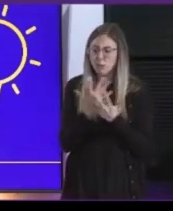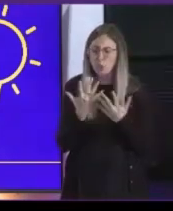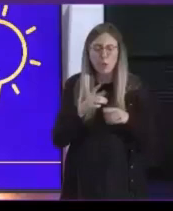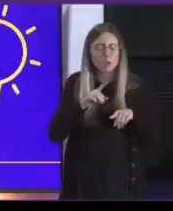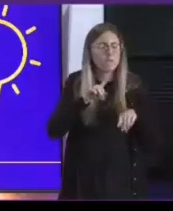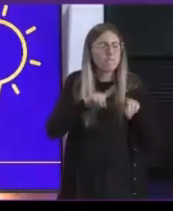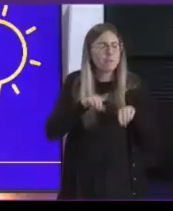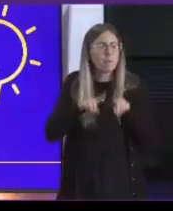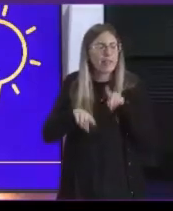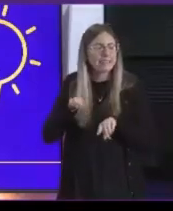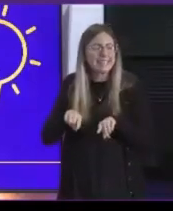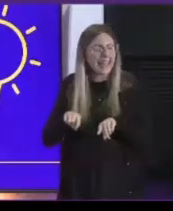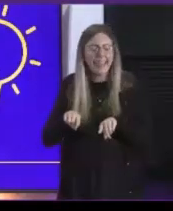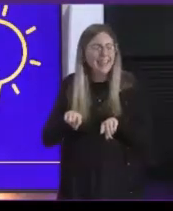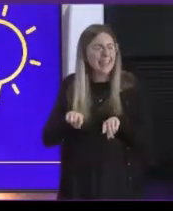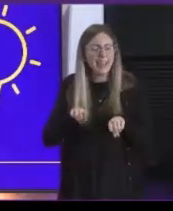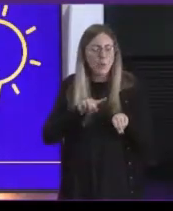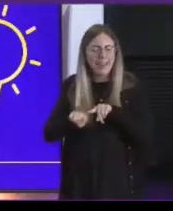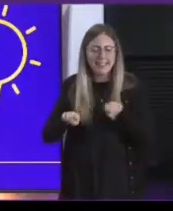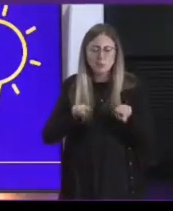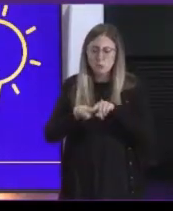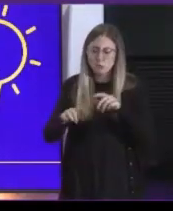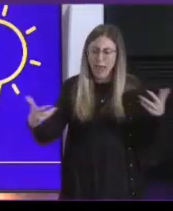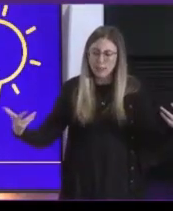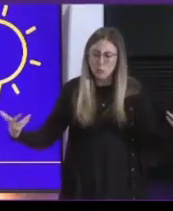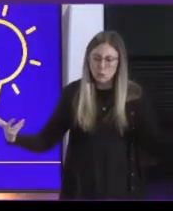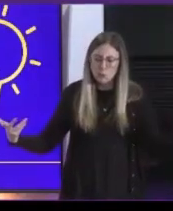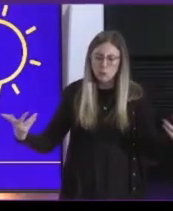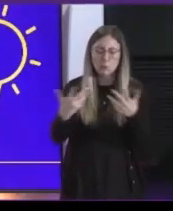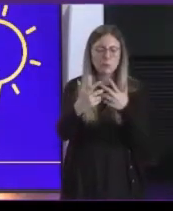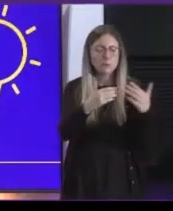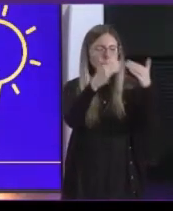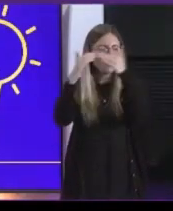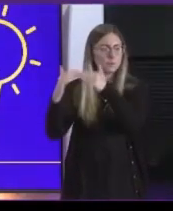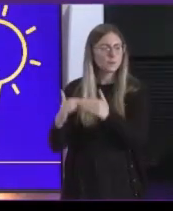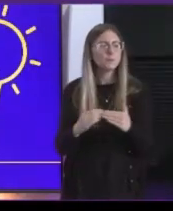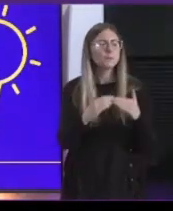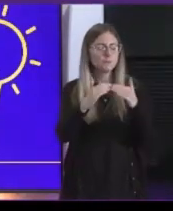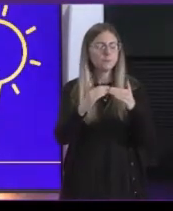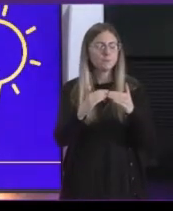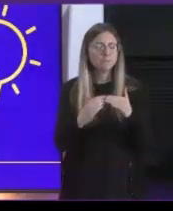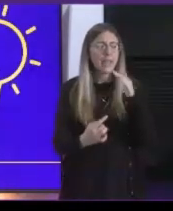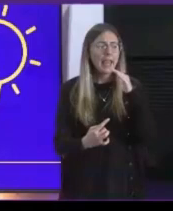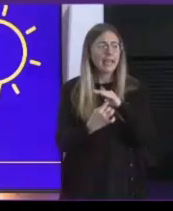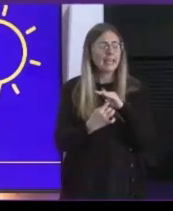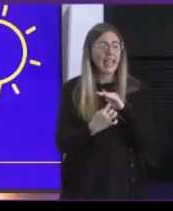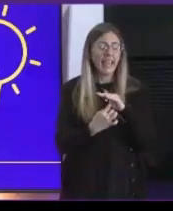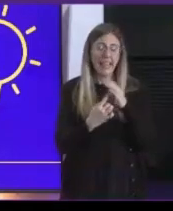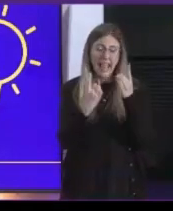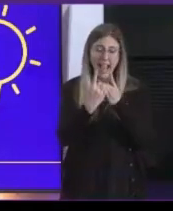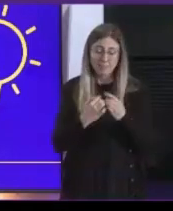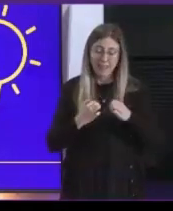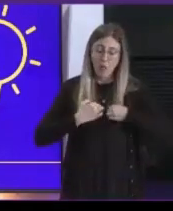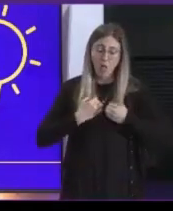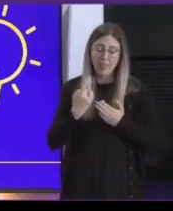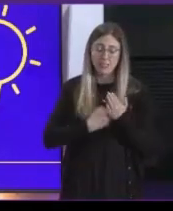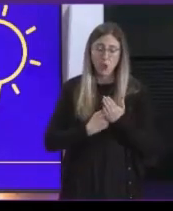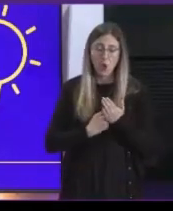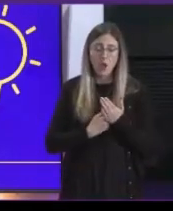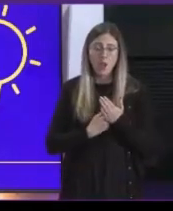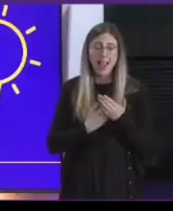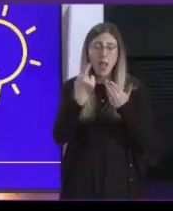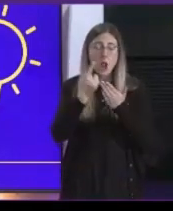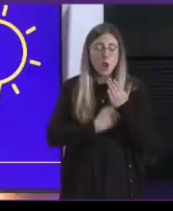them. And I think we need to focus on some of the key aspects. Some of the key aspects of this law, which by the way, is about